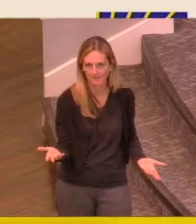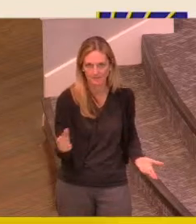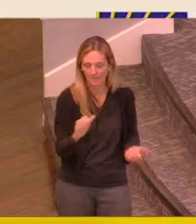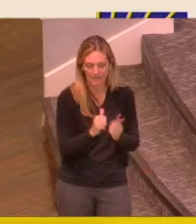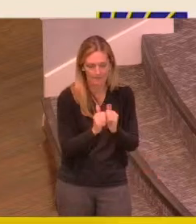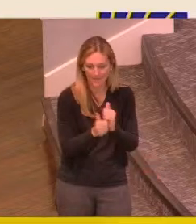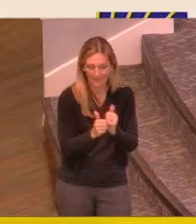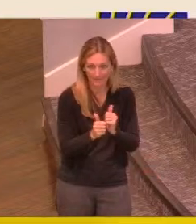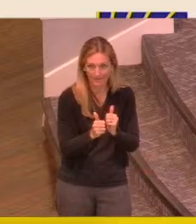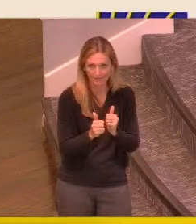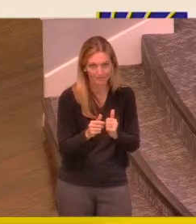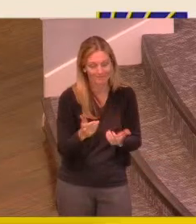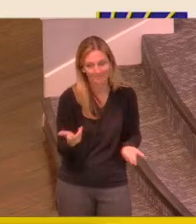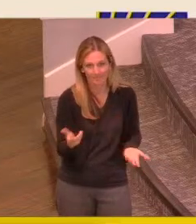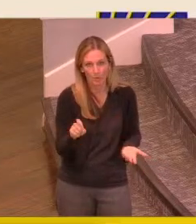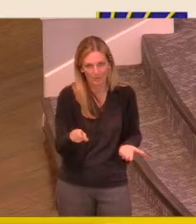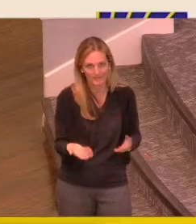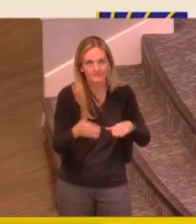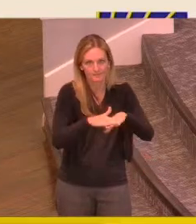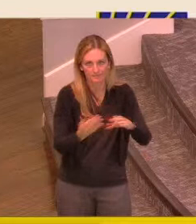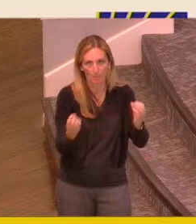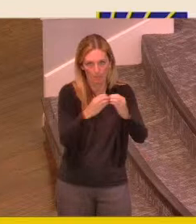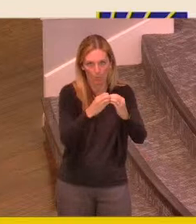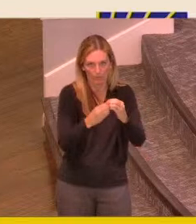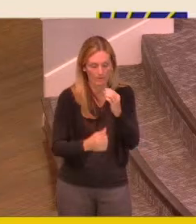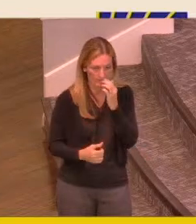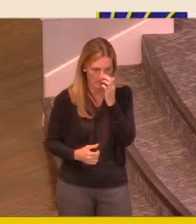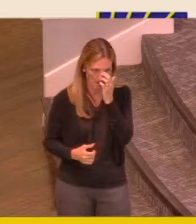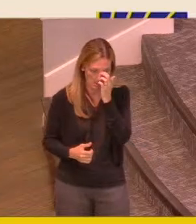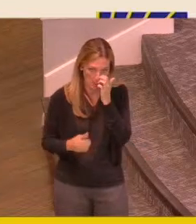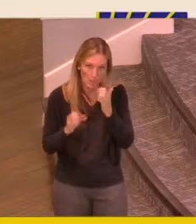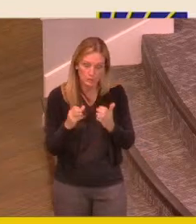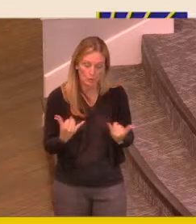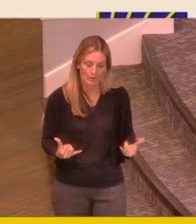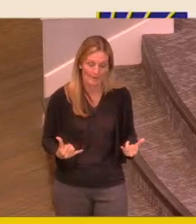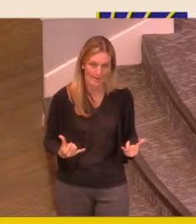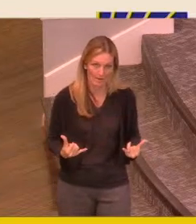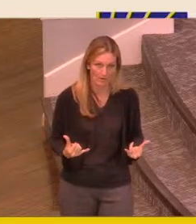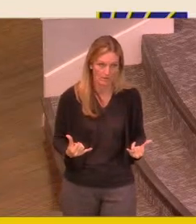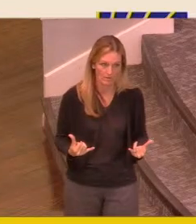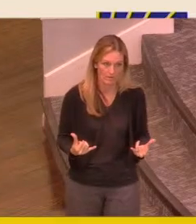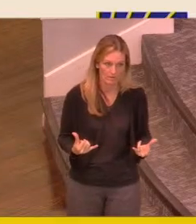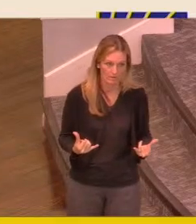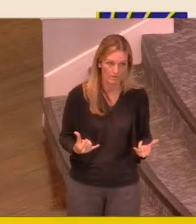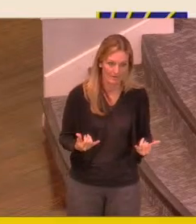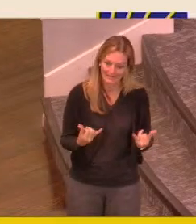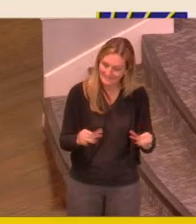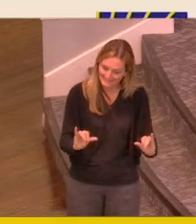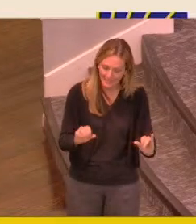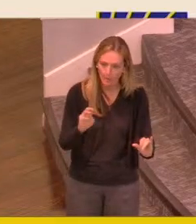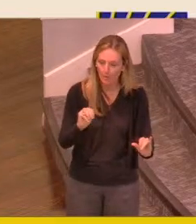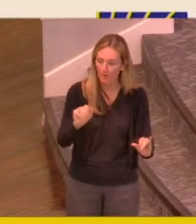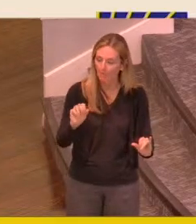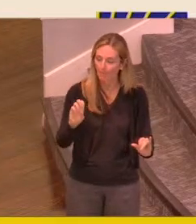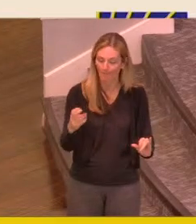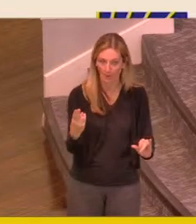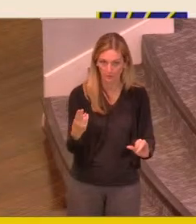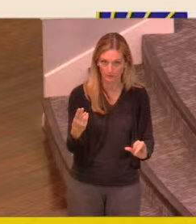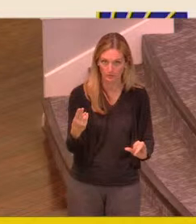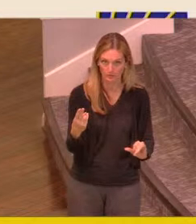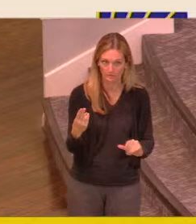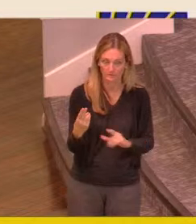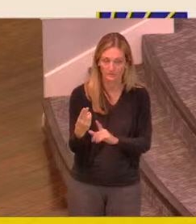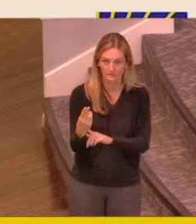than that. So, right now though, it's still March. We gave